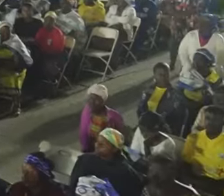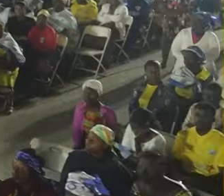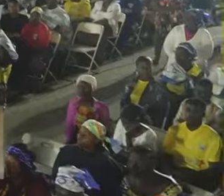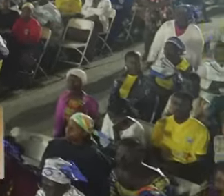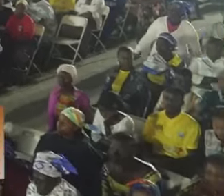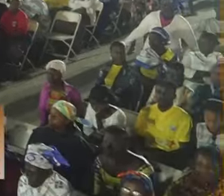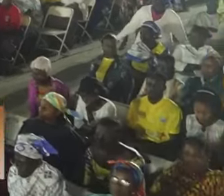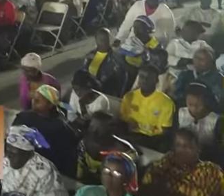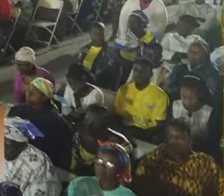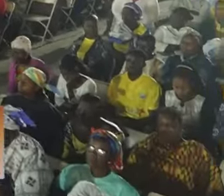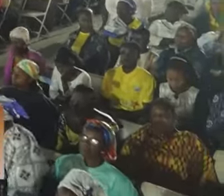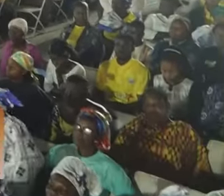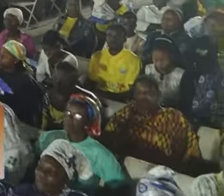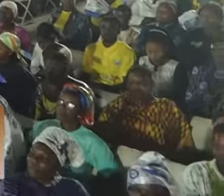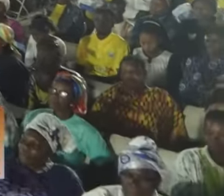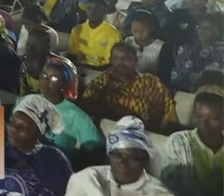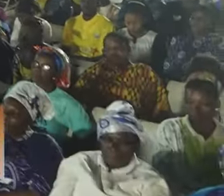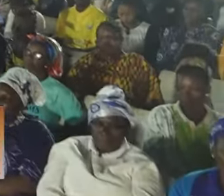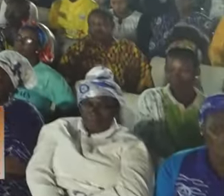nobody.